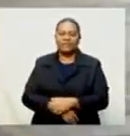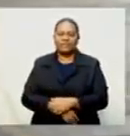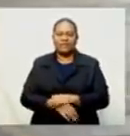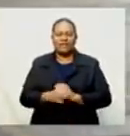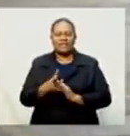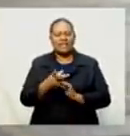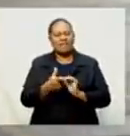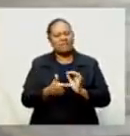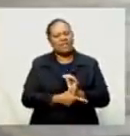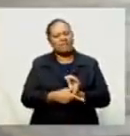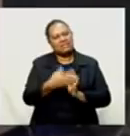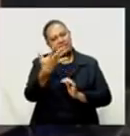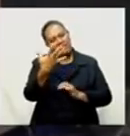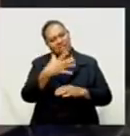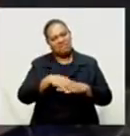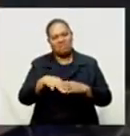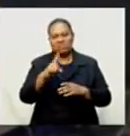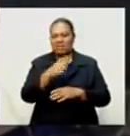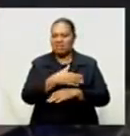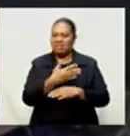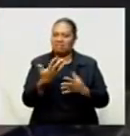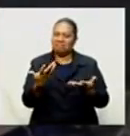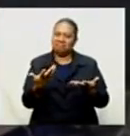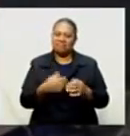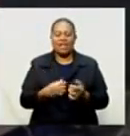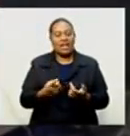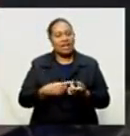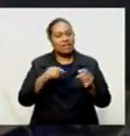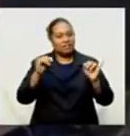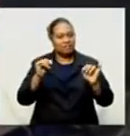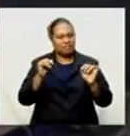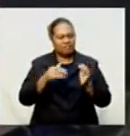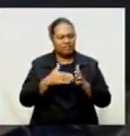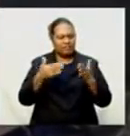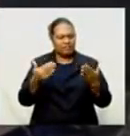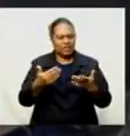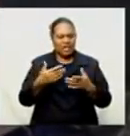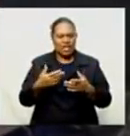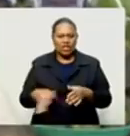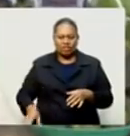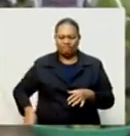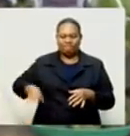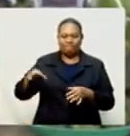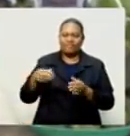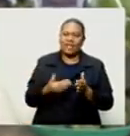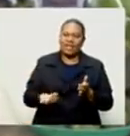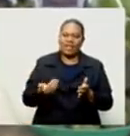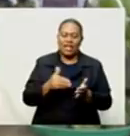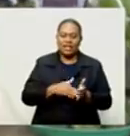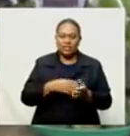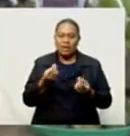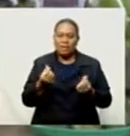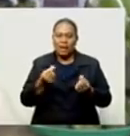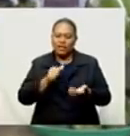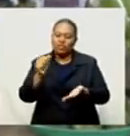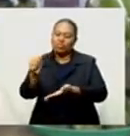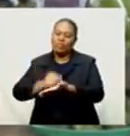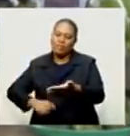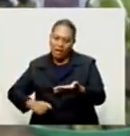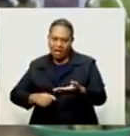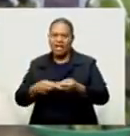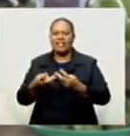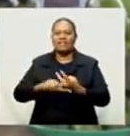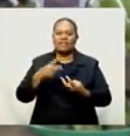sometimes we just earn $5. The other issue is having to fork out extra to buy produce directly from the suppliers at